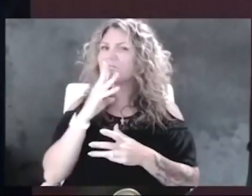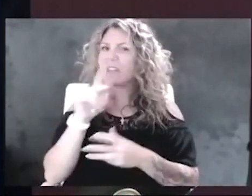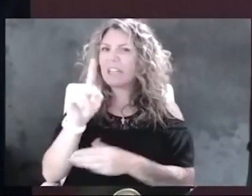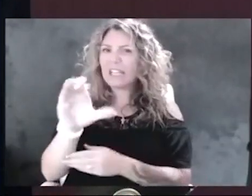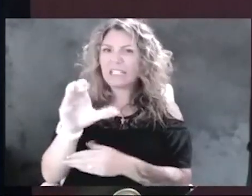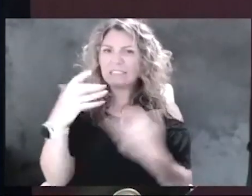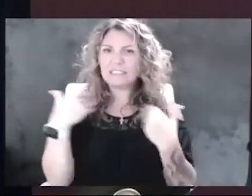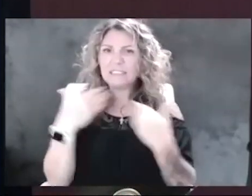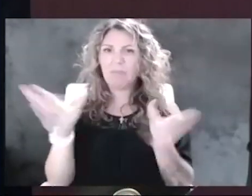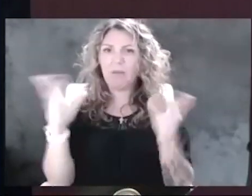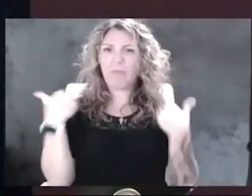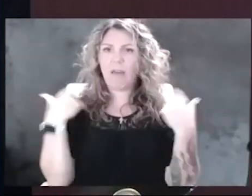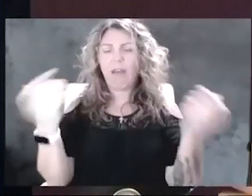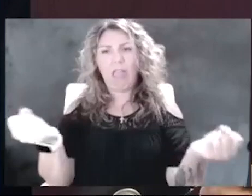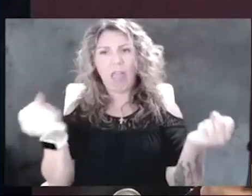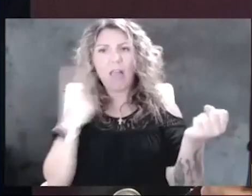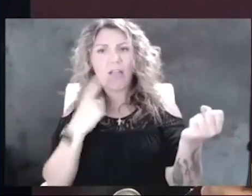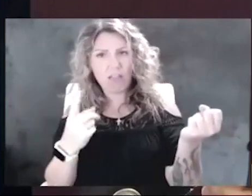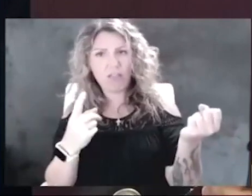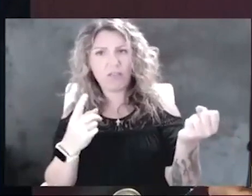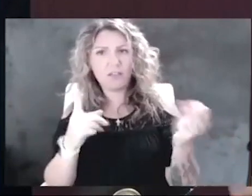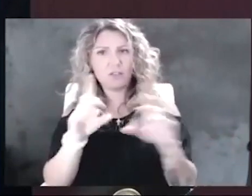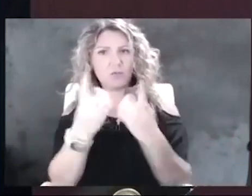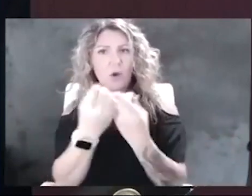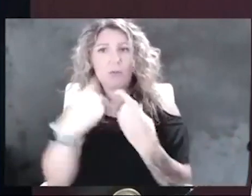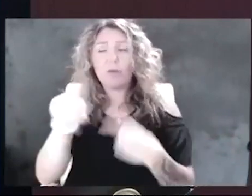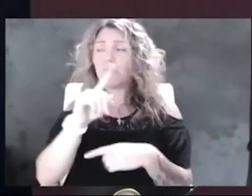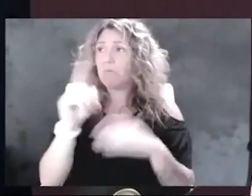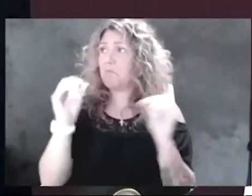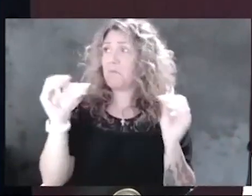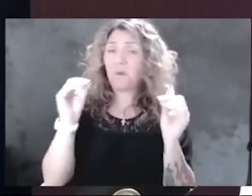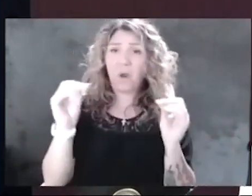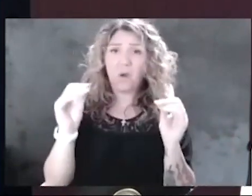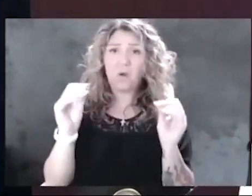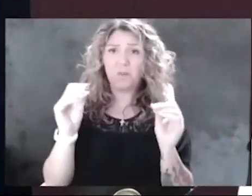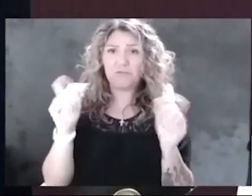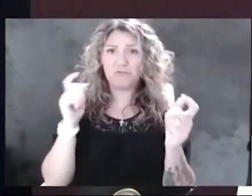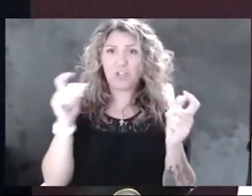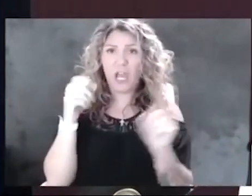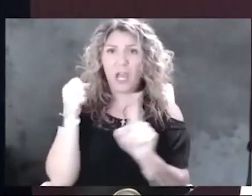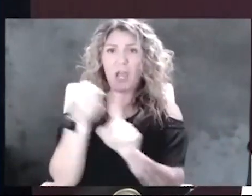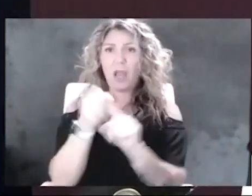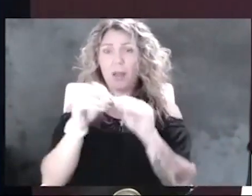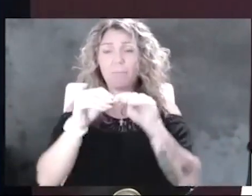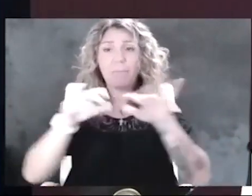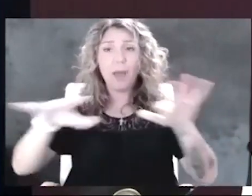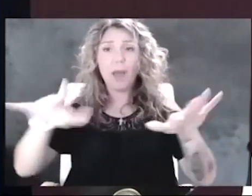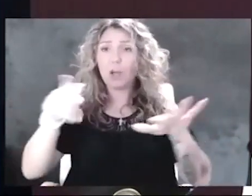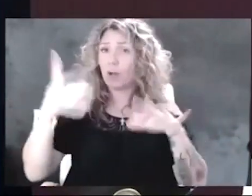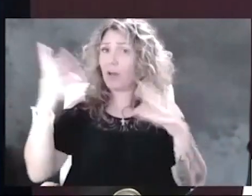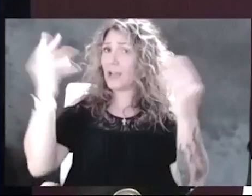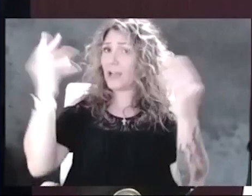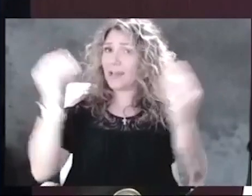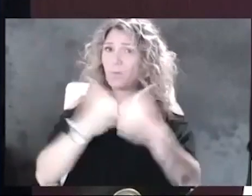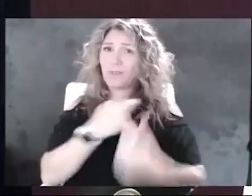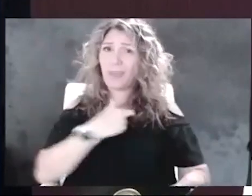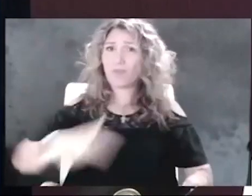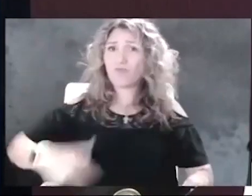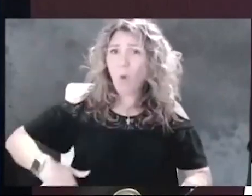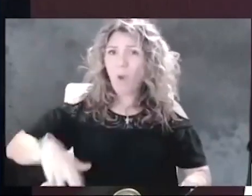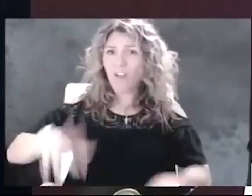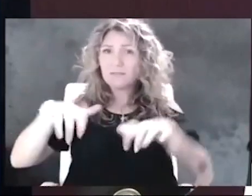of the Royal Stadium. Again, you're outside, right? And I'm telling you, not a lot of people had their mask on when I went to Royal Stadium. So I think